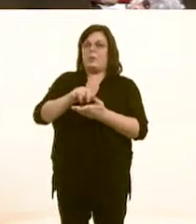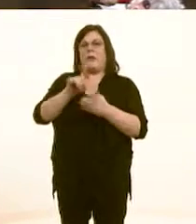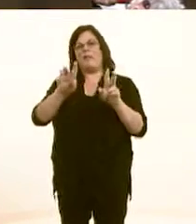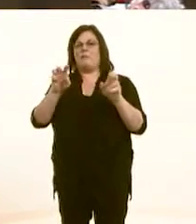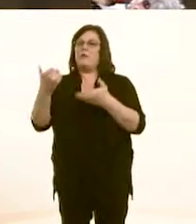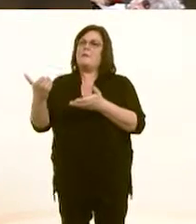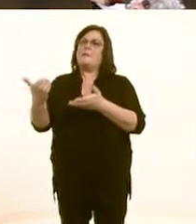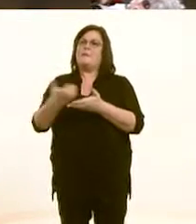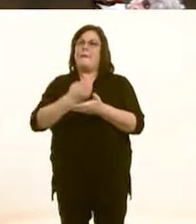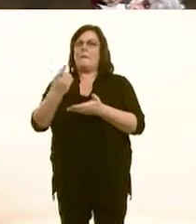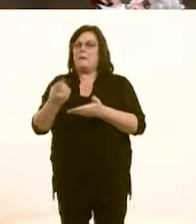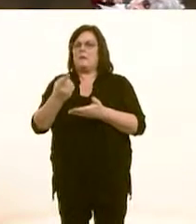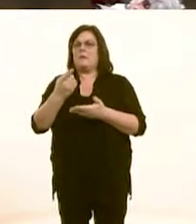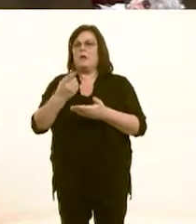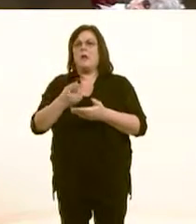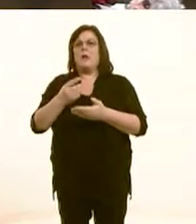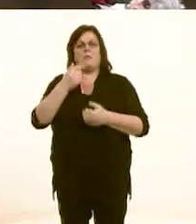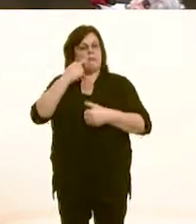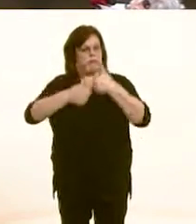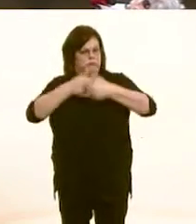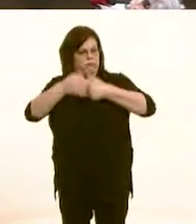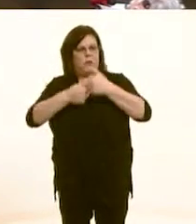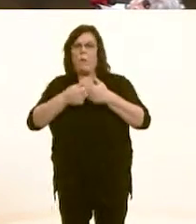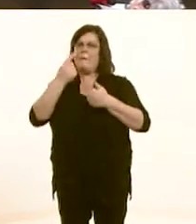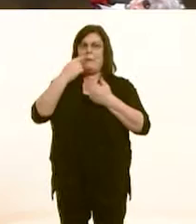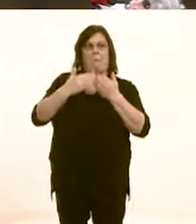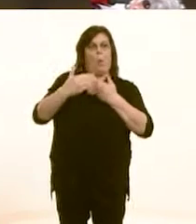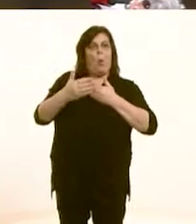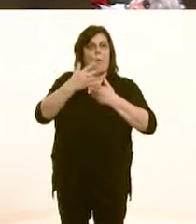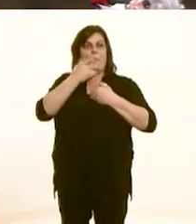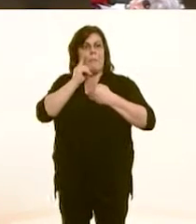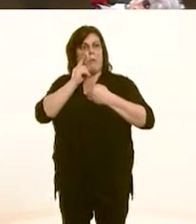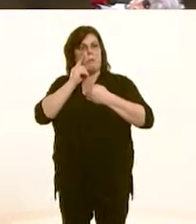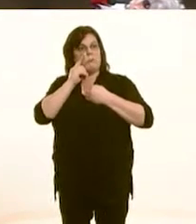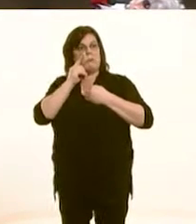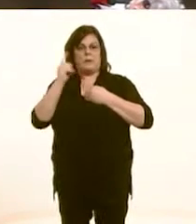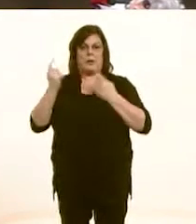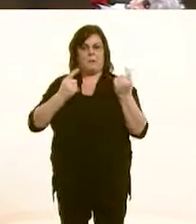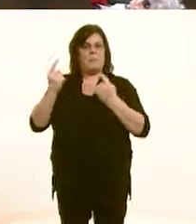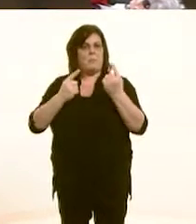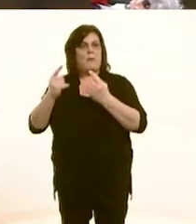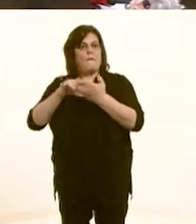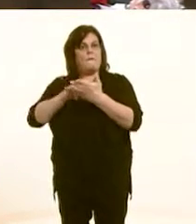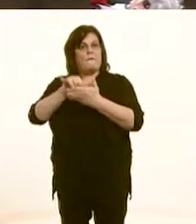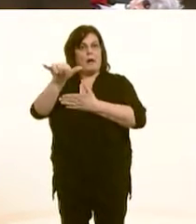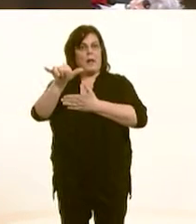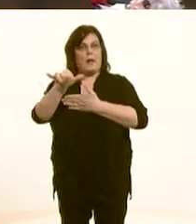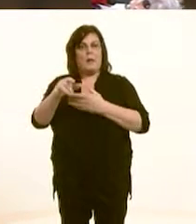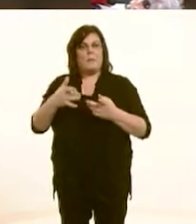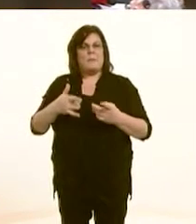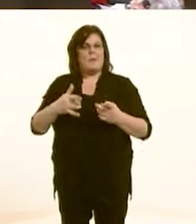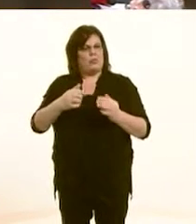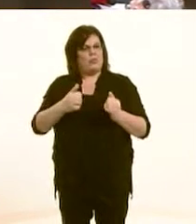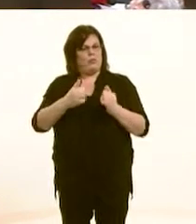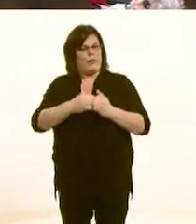it's seen a massive rise in passenger numbers. But do you not agree with me that it is absolutely shameful that